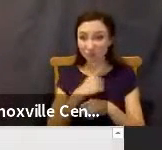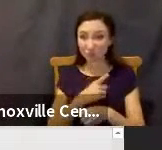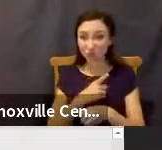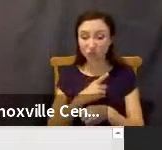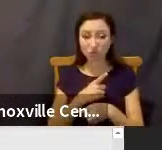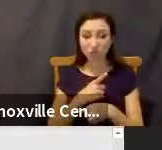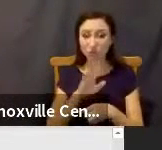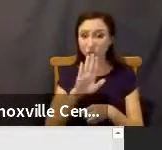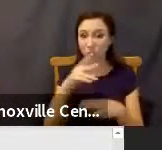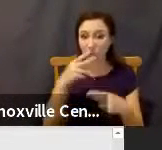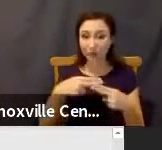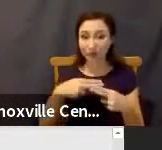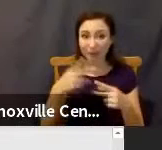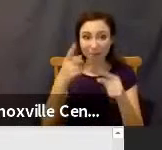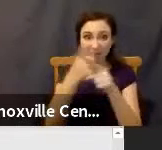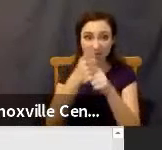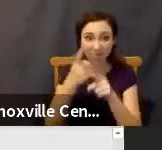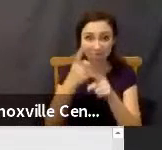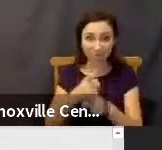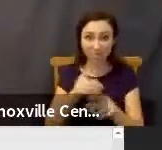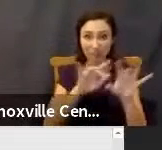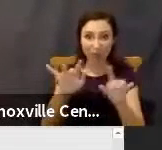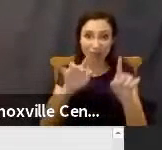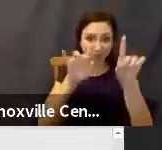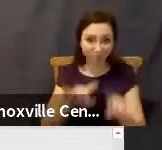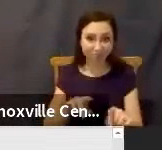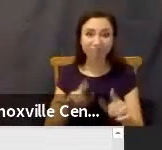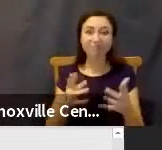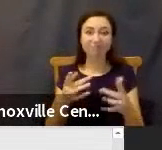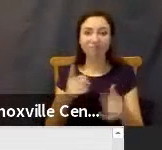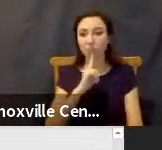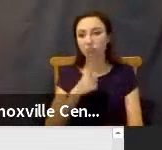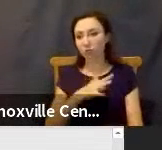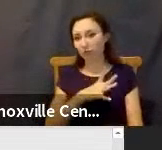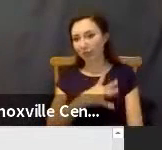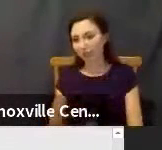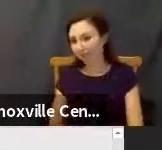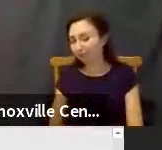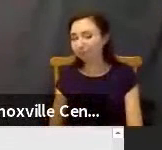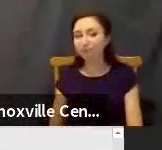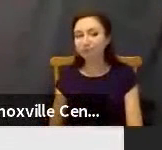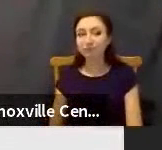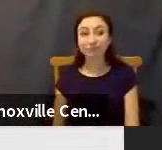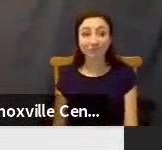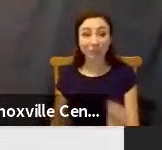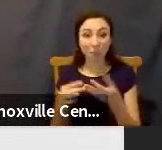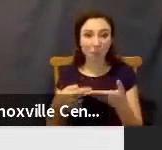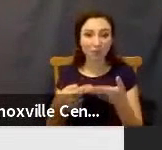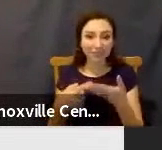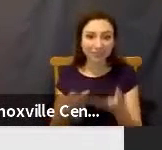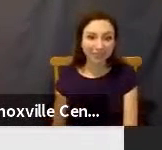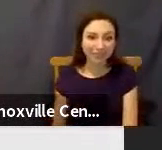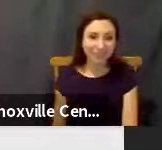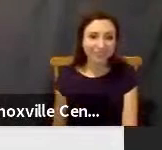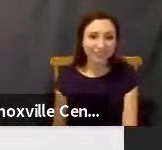make sure your name's spelled correctly. I'm sure they are. Any further discussion?